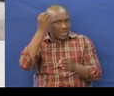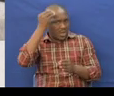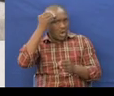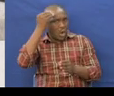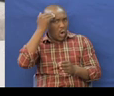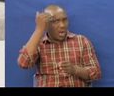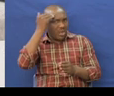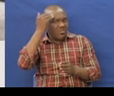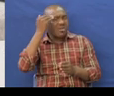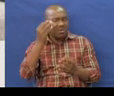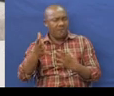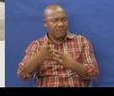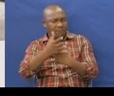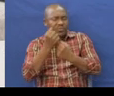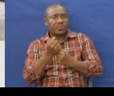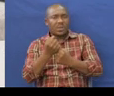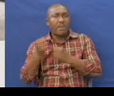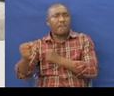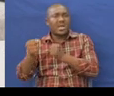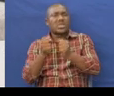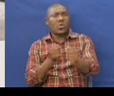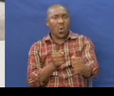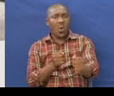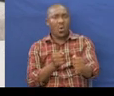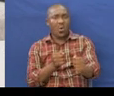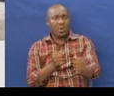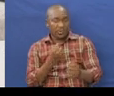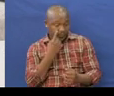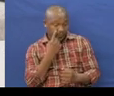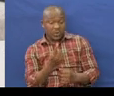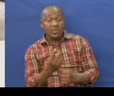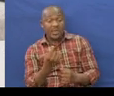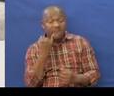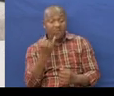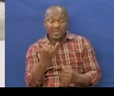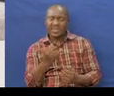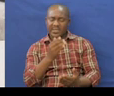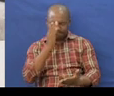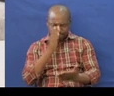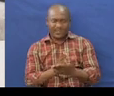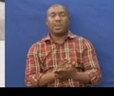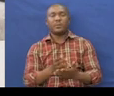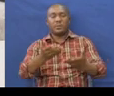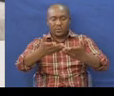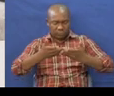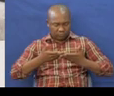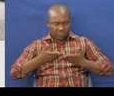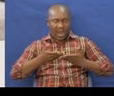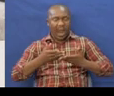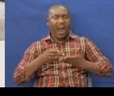by doing or correcting or seeing it in the field. You get the information on your fingertips because you are in the